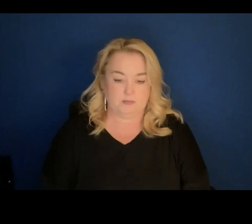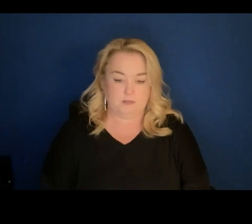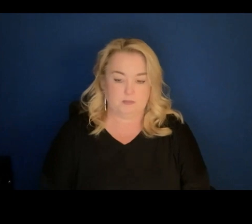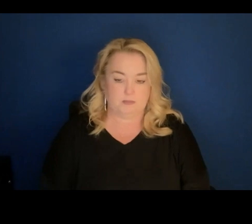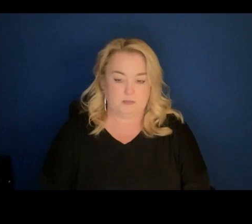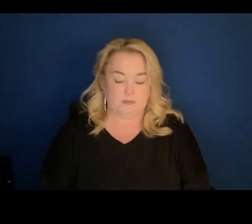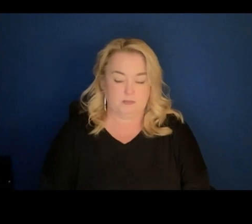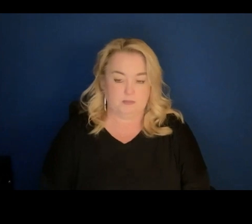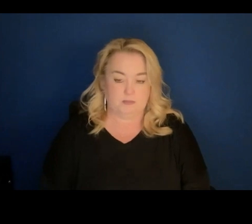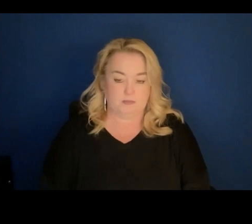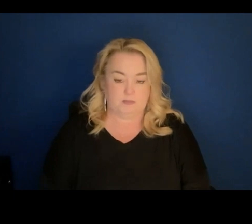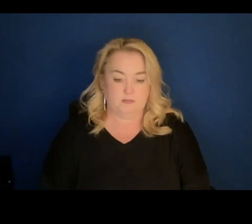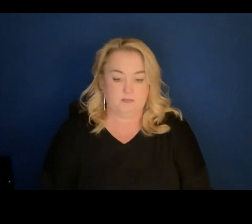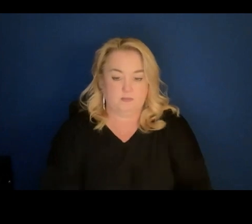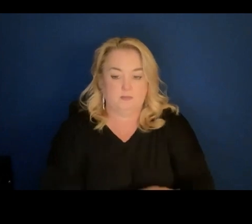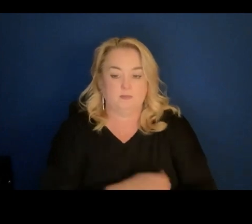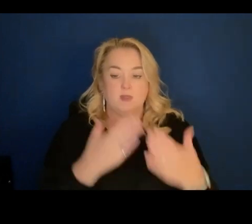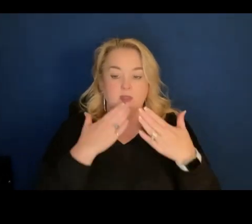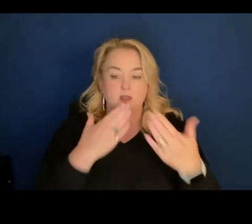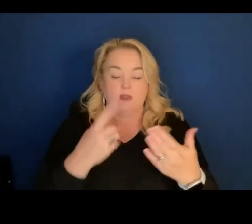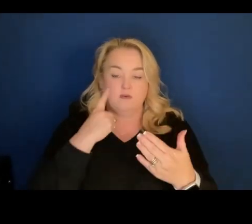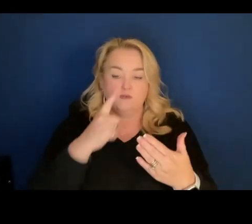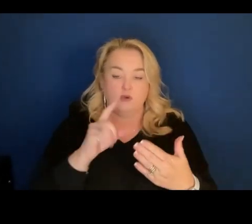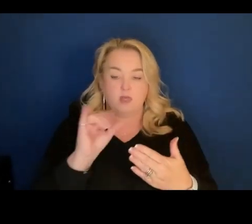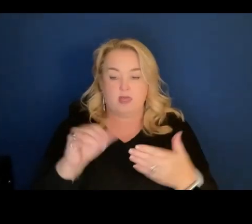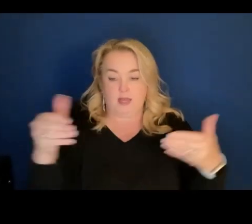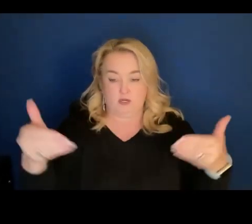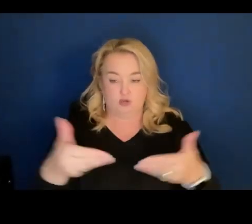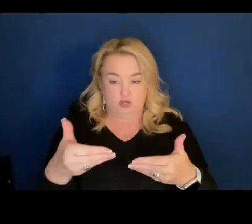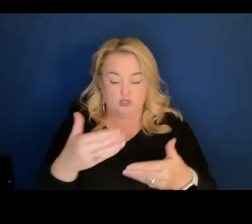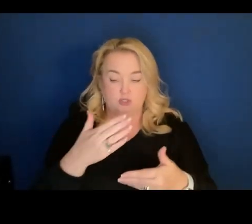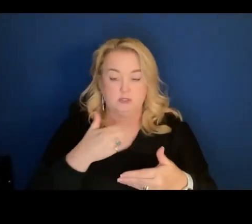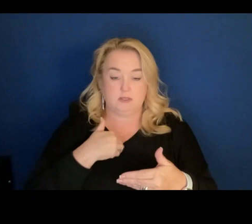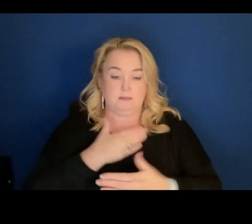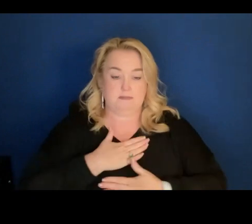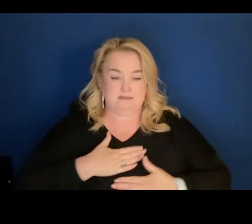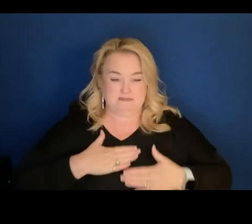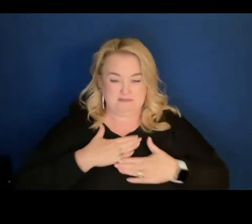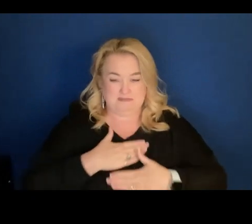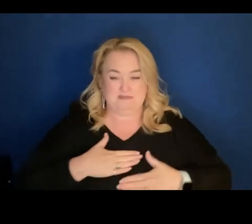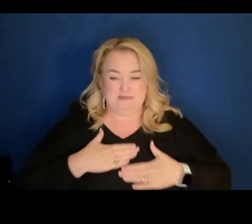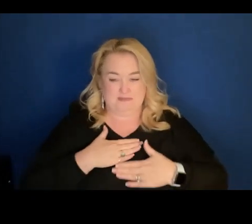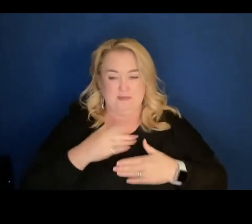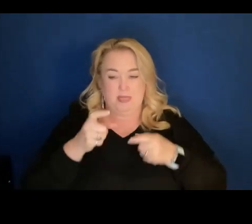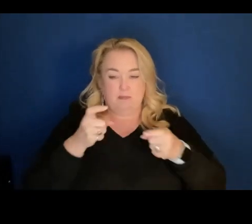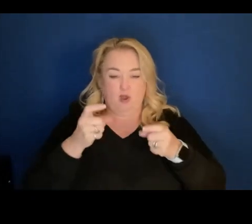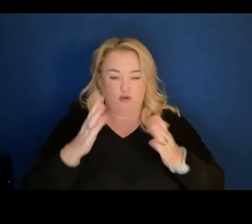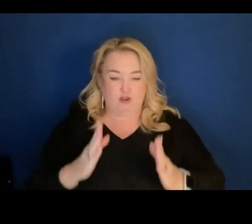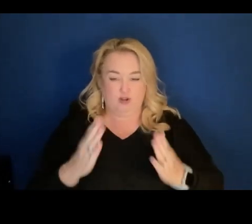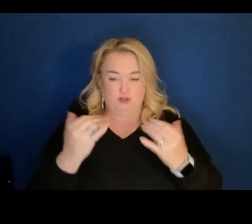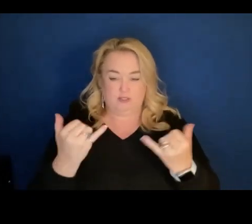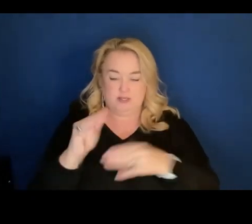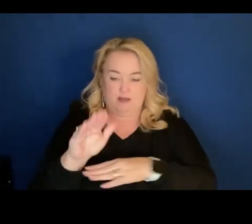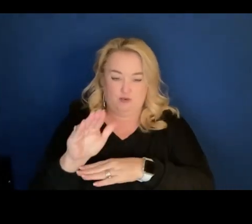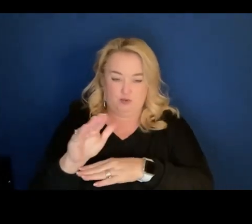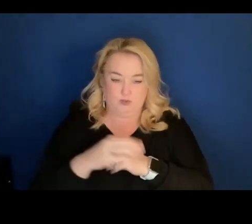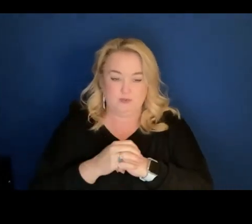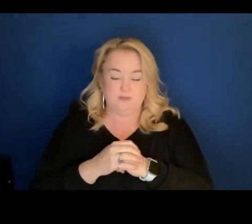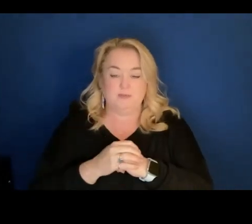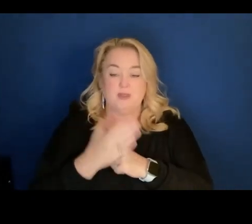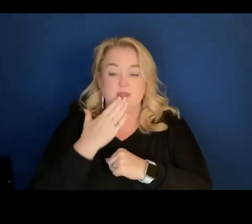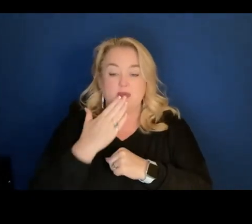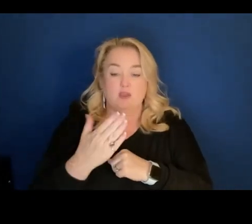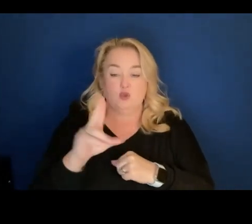Alrighty. Thank you for that introduction. It is my pleasure to be your moderator this afternoon, and thank you to